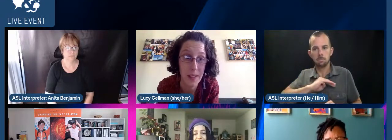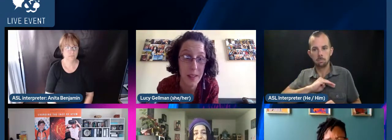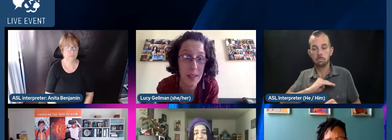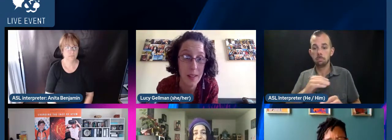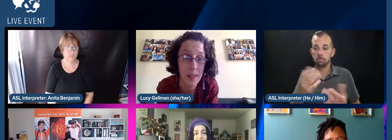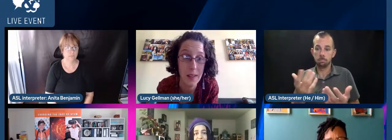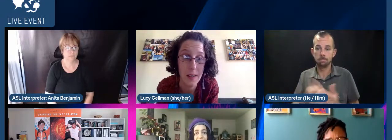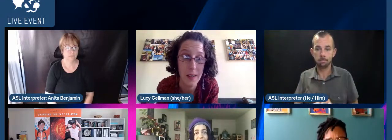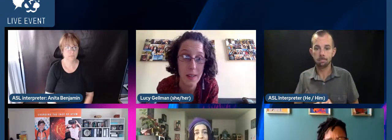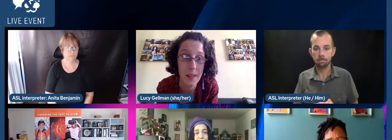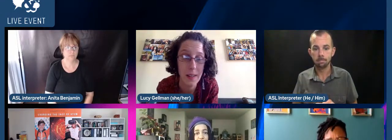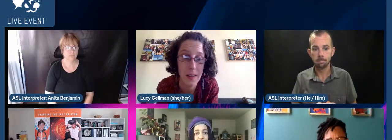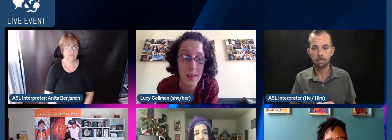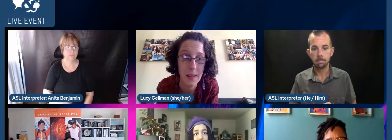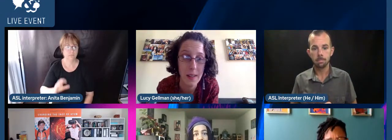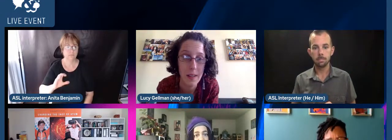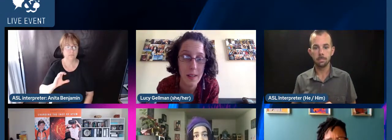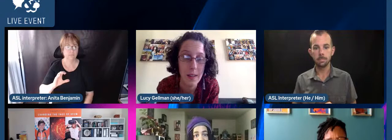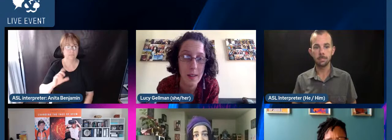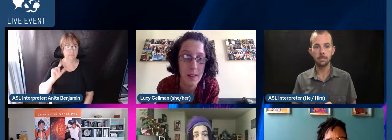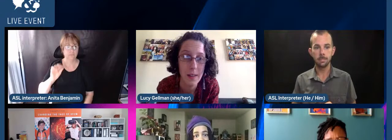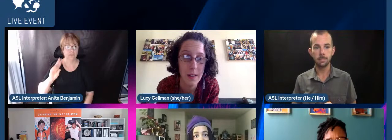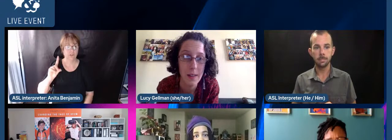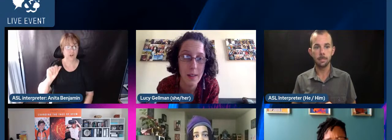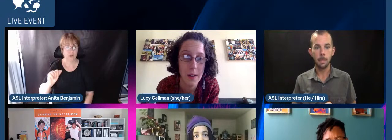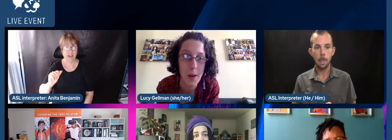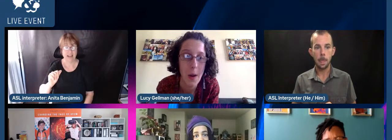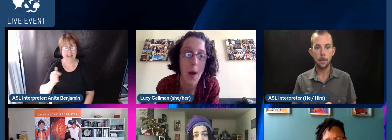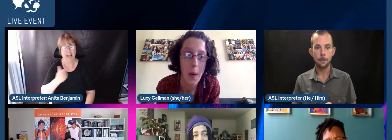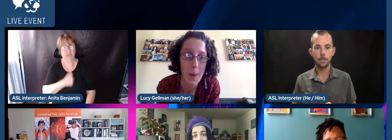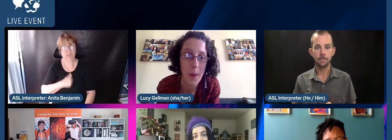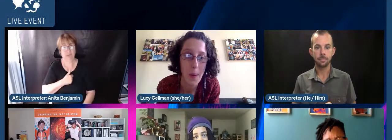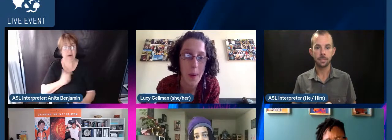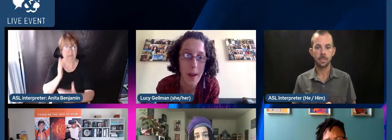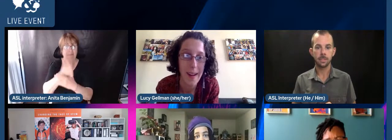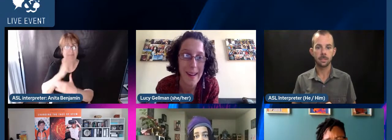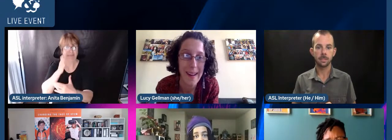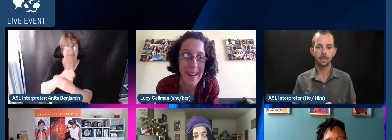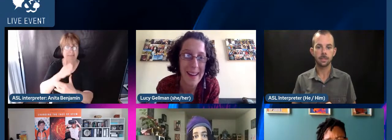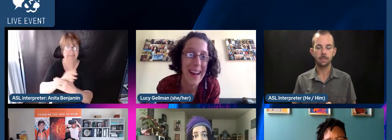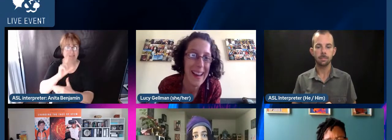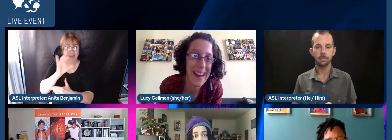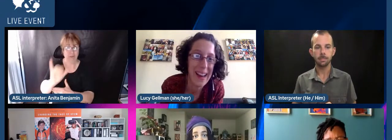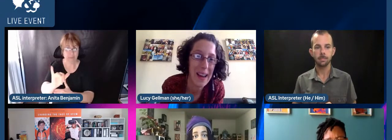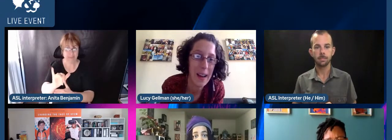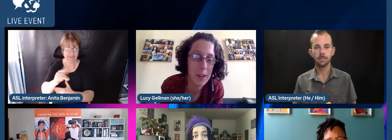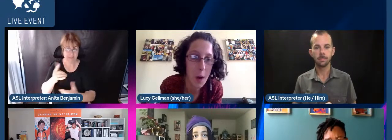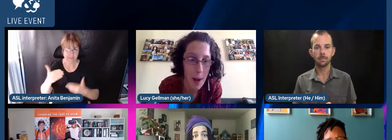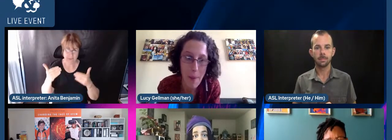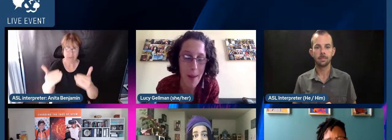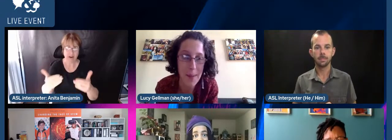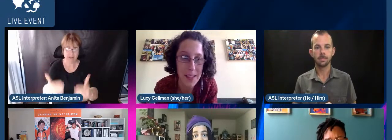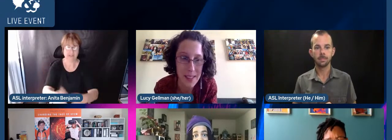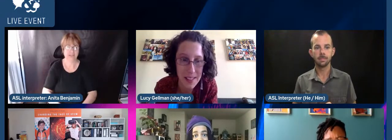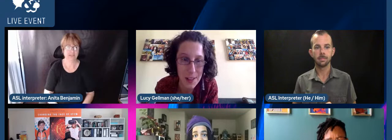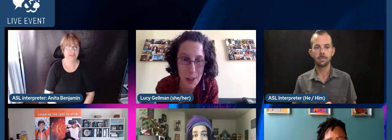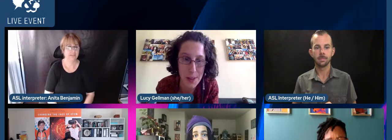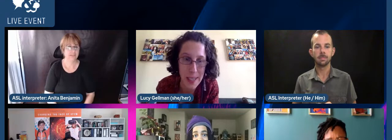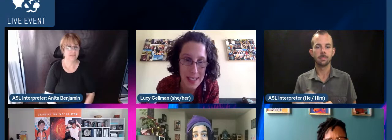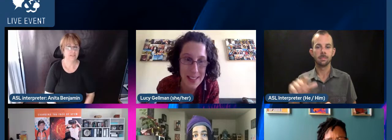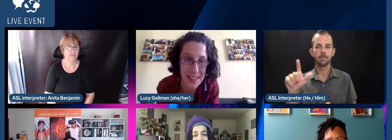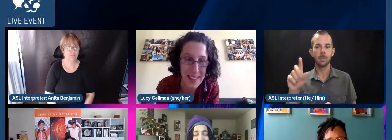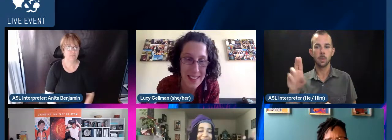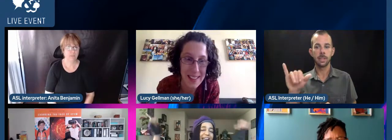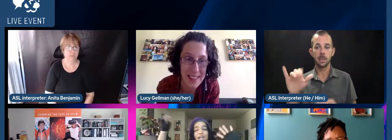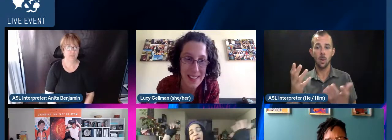Claudia, please. I keep cutting you off. Lucy, please say what you wanted to say. I have a response, though. No, I mean, this is